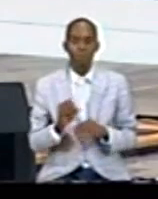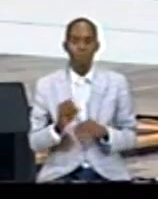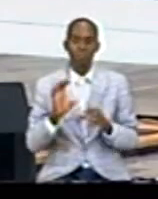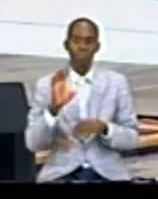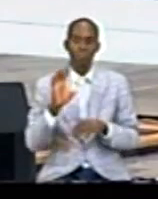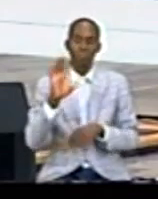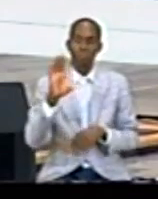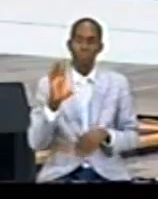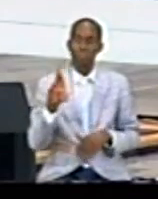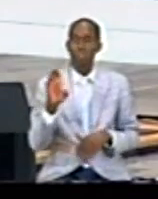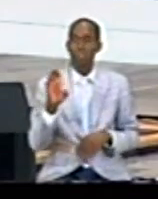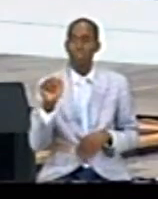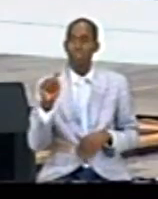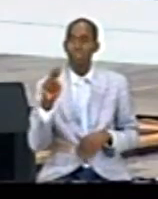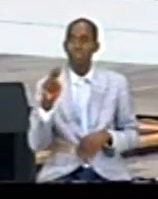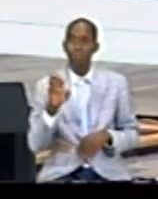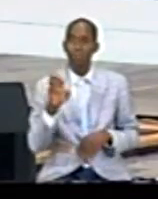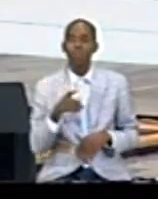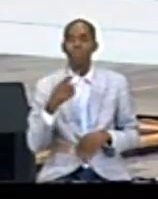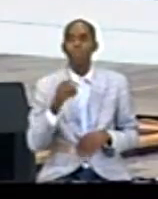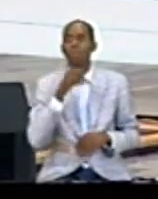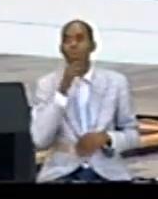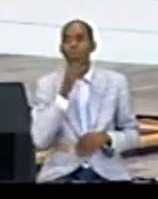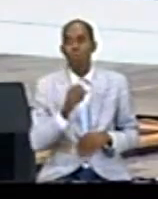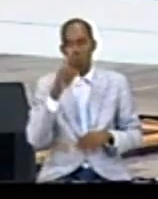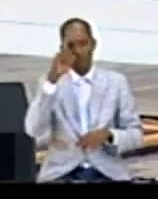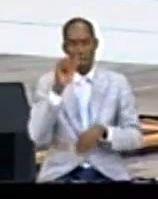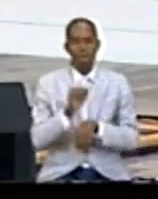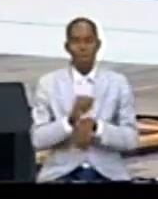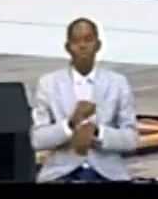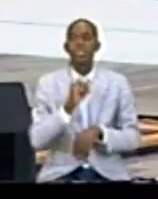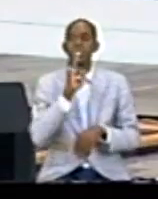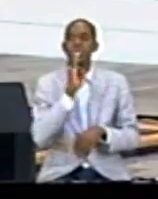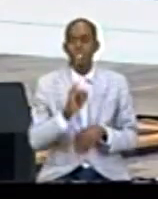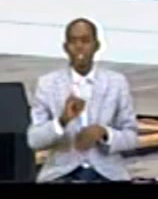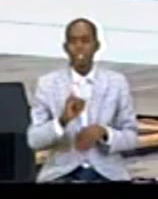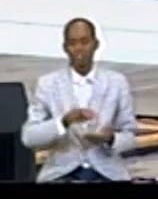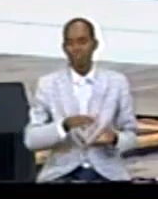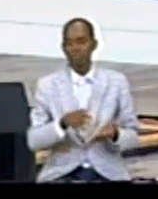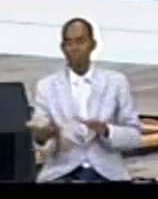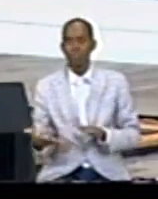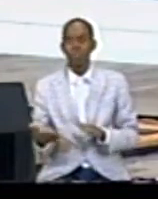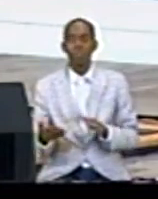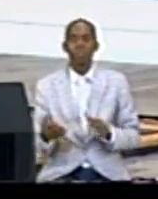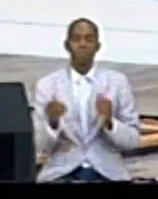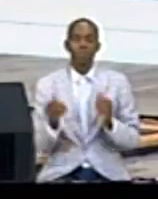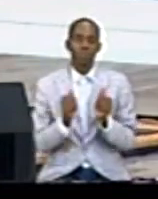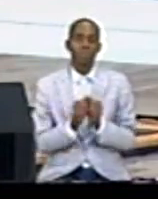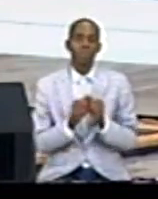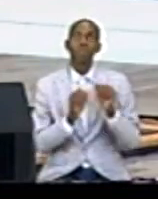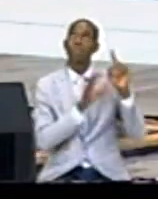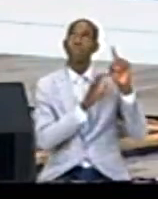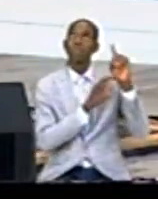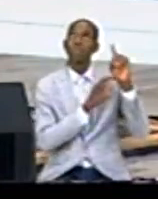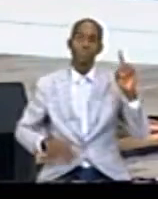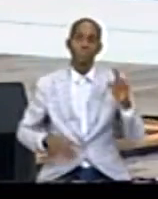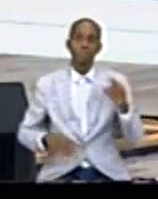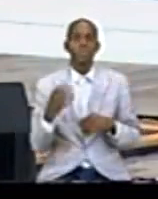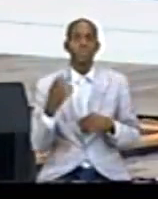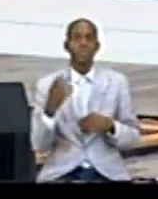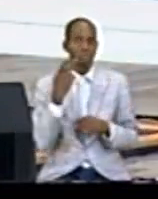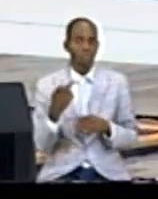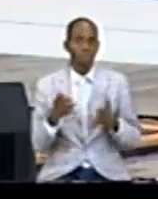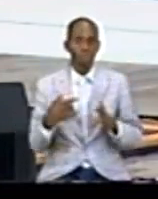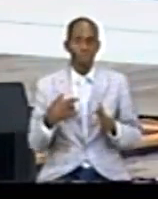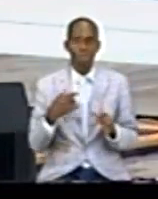the old habit is crucified with him. Let me explain. You